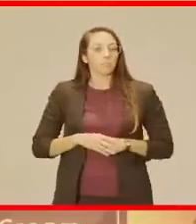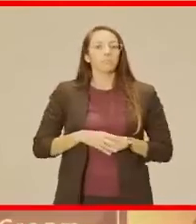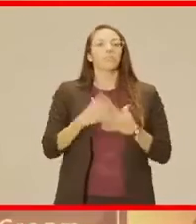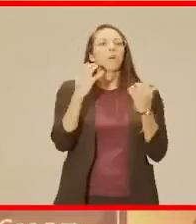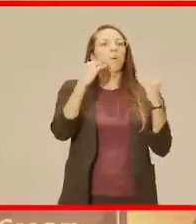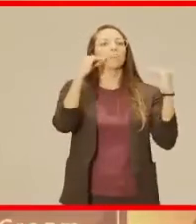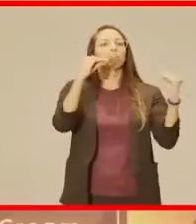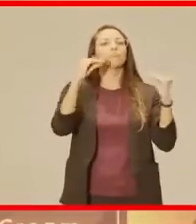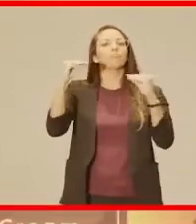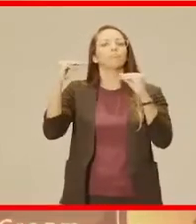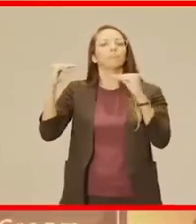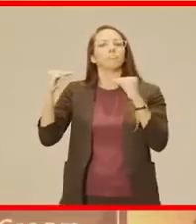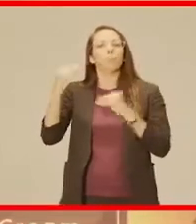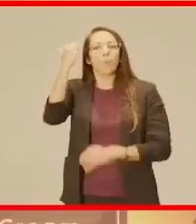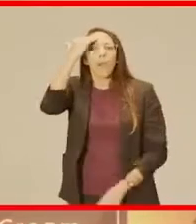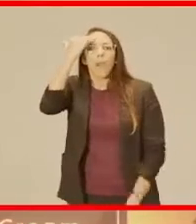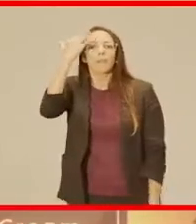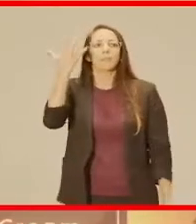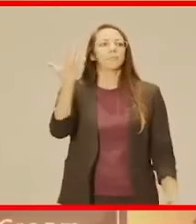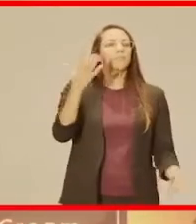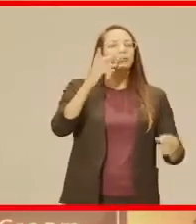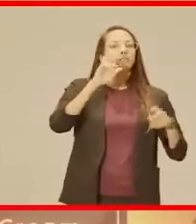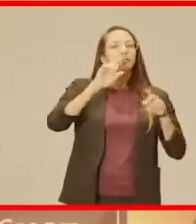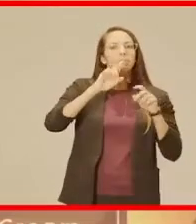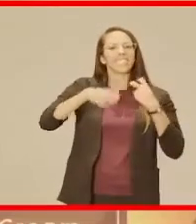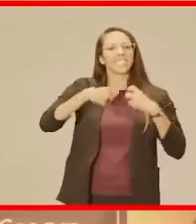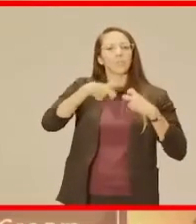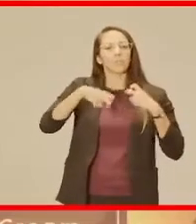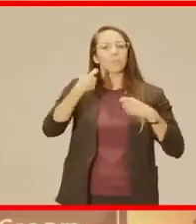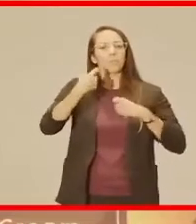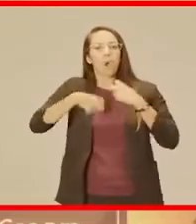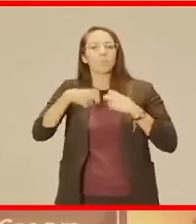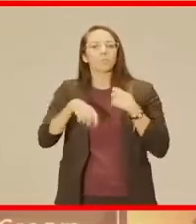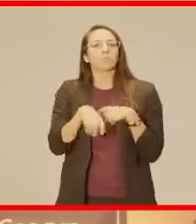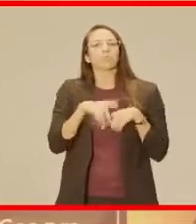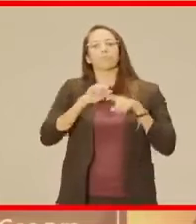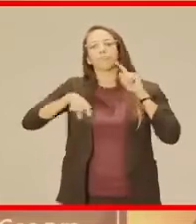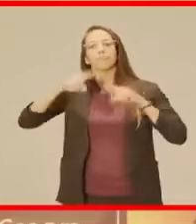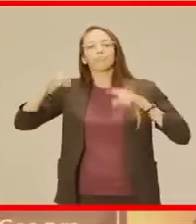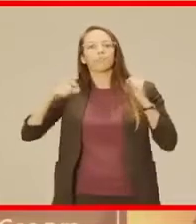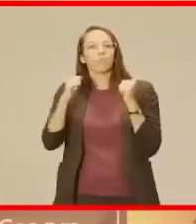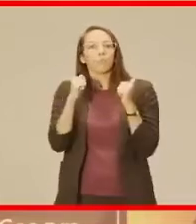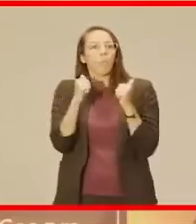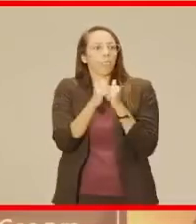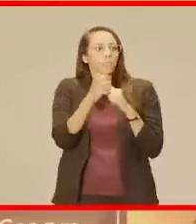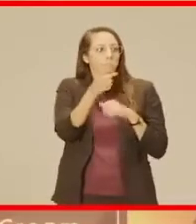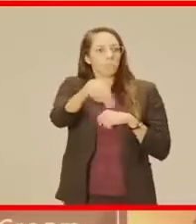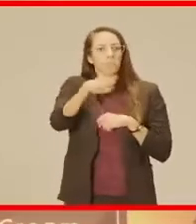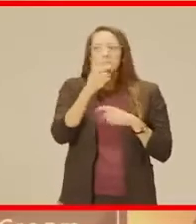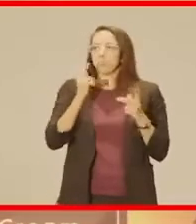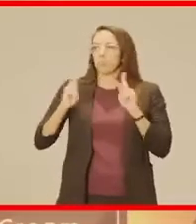of the issues that the attendees with disabilities also face.